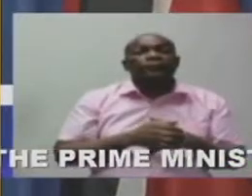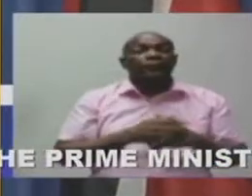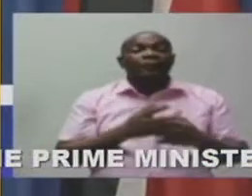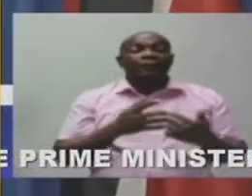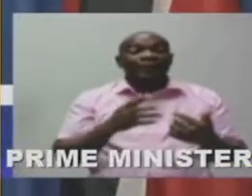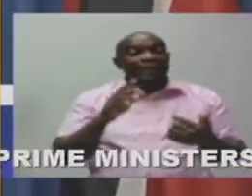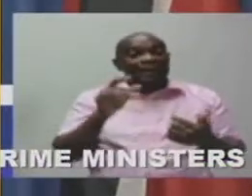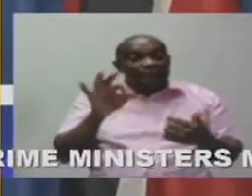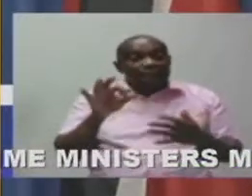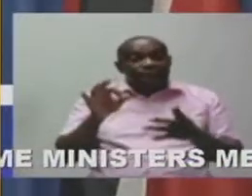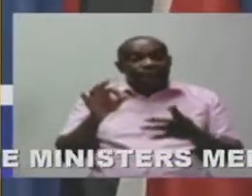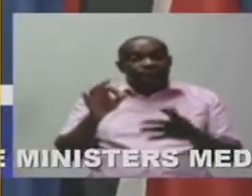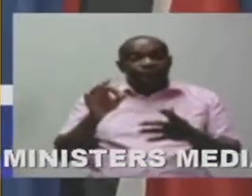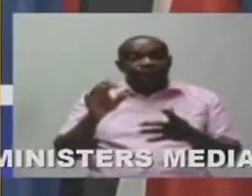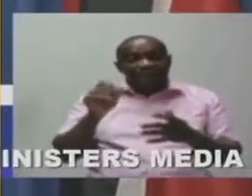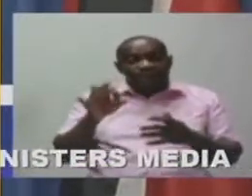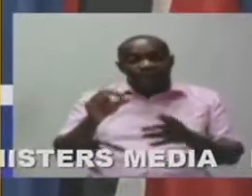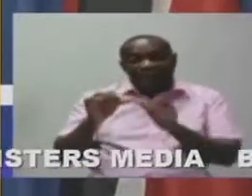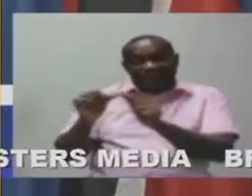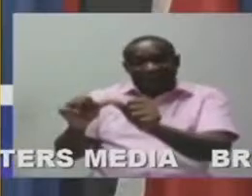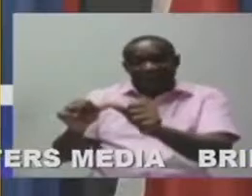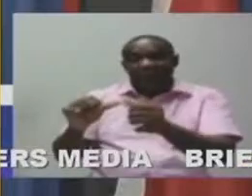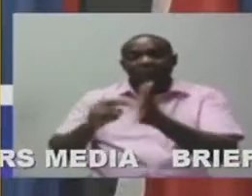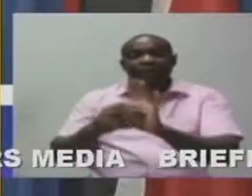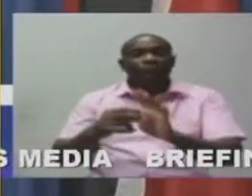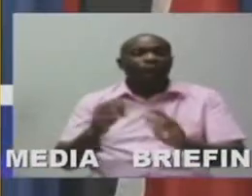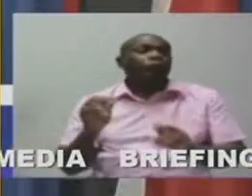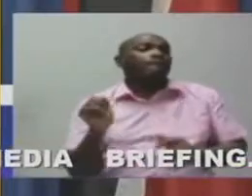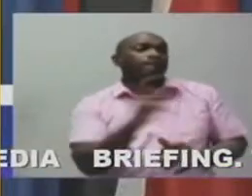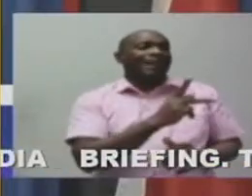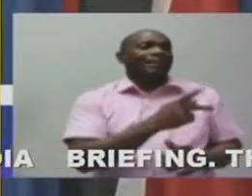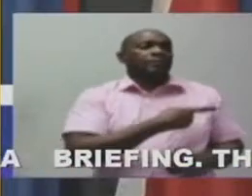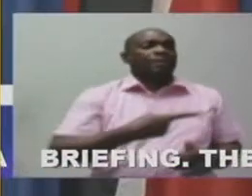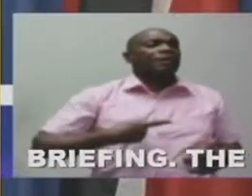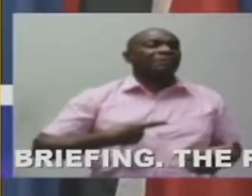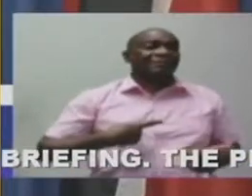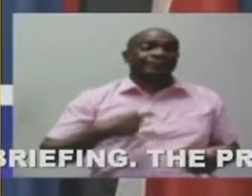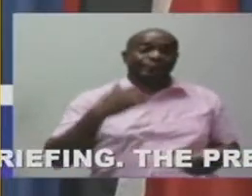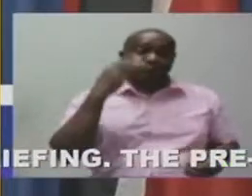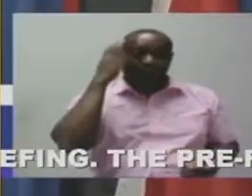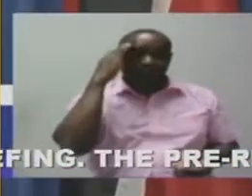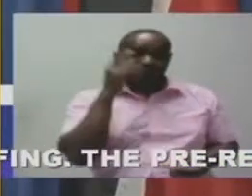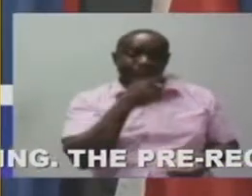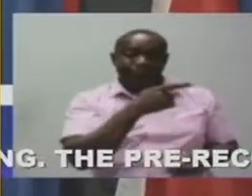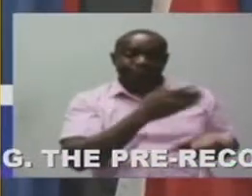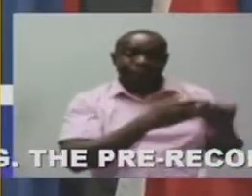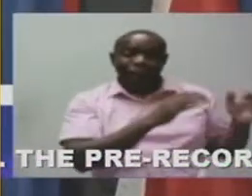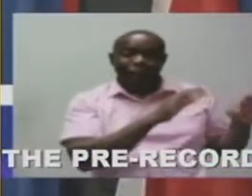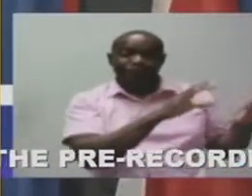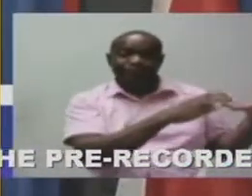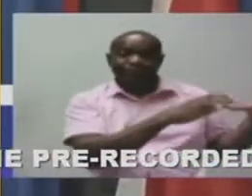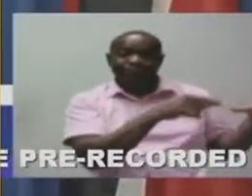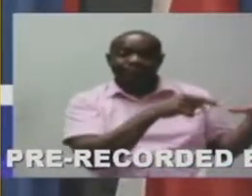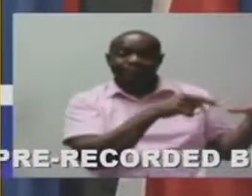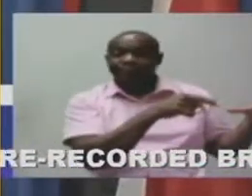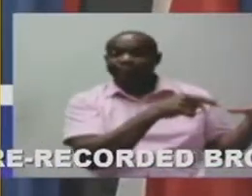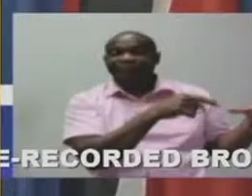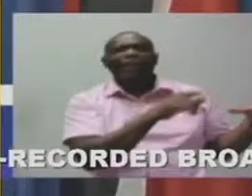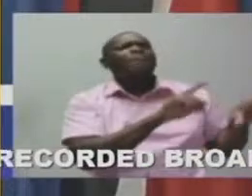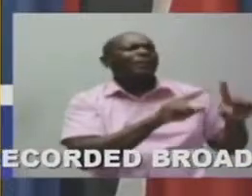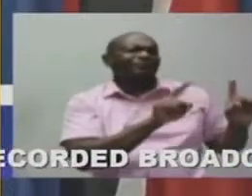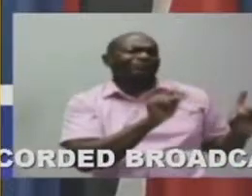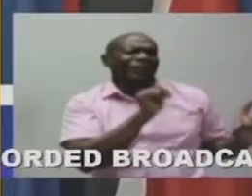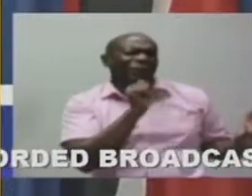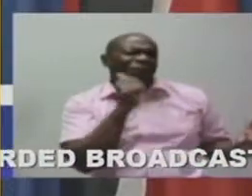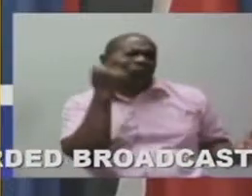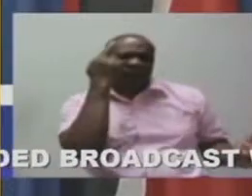We're saying that we are getting the population to a stage now where we are accepting